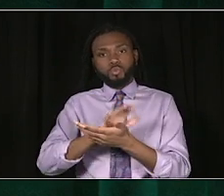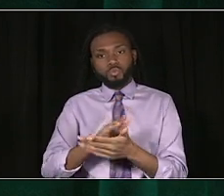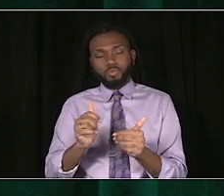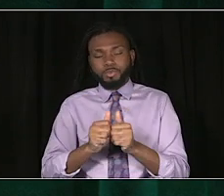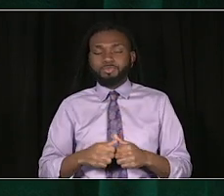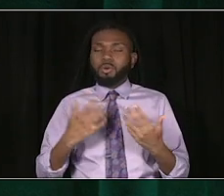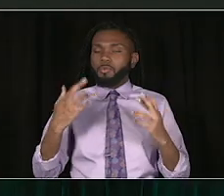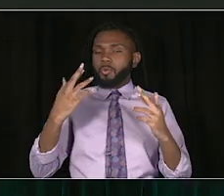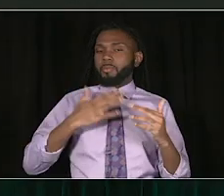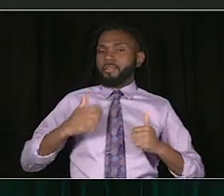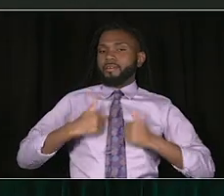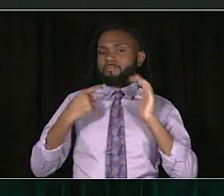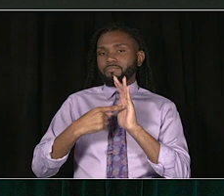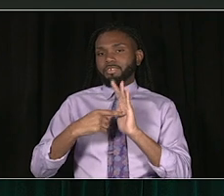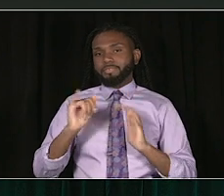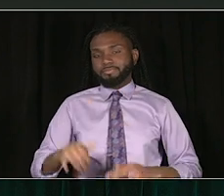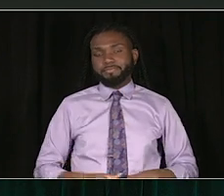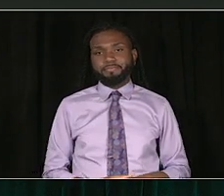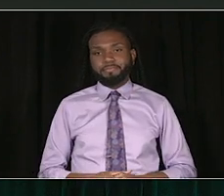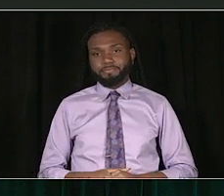my life reflects that.